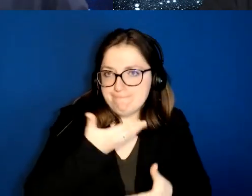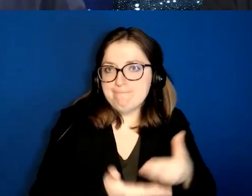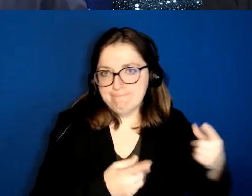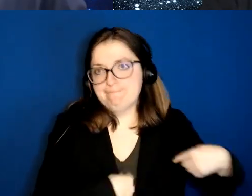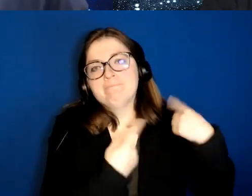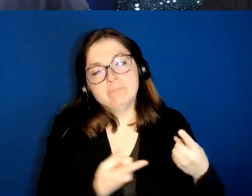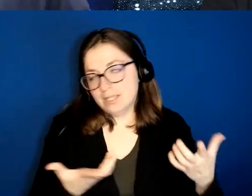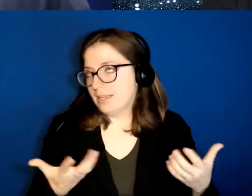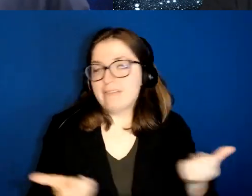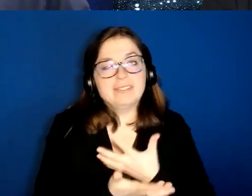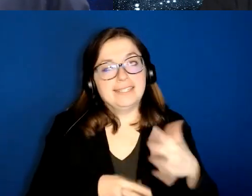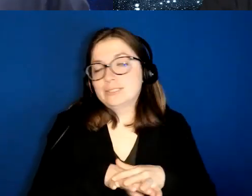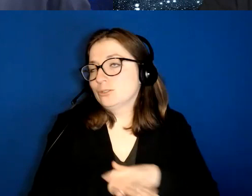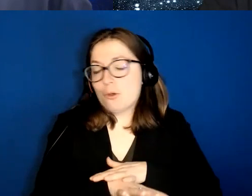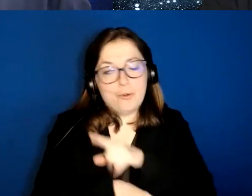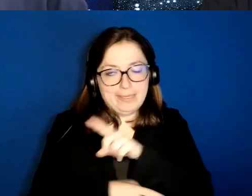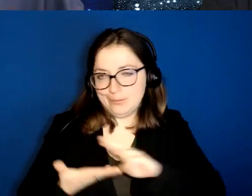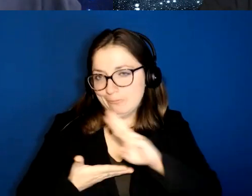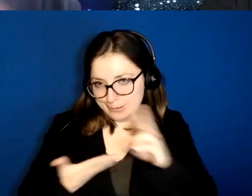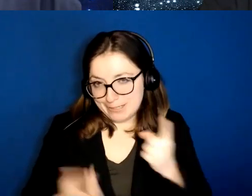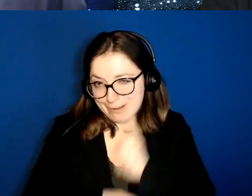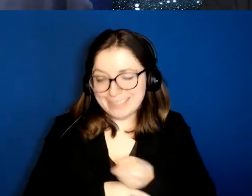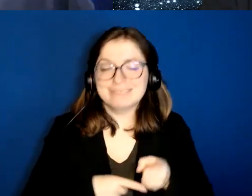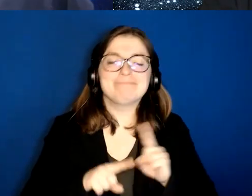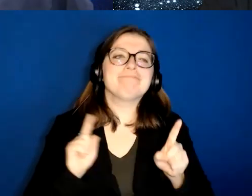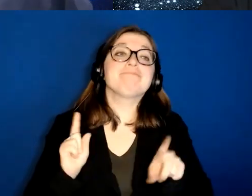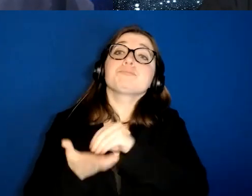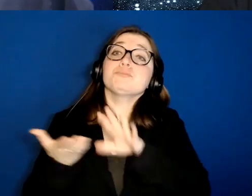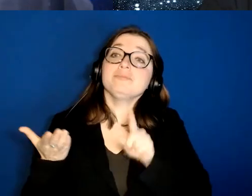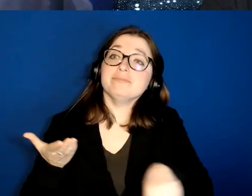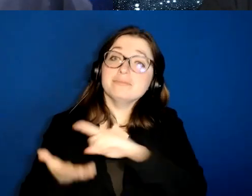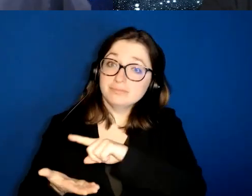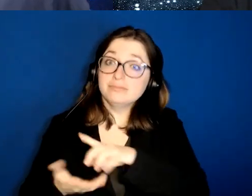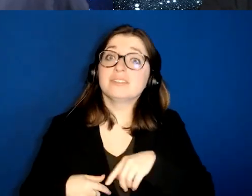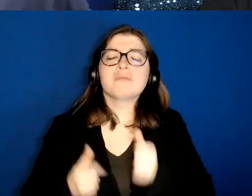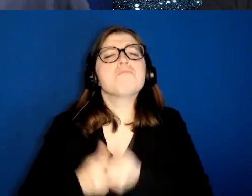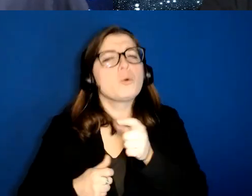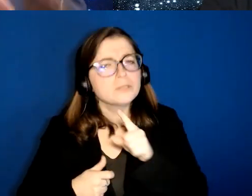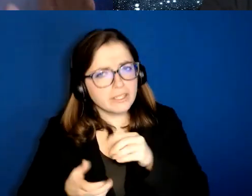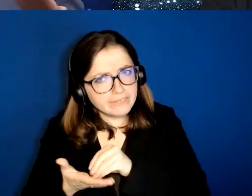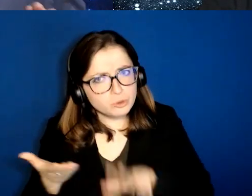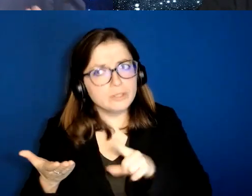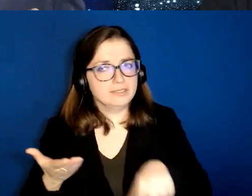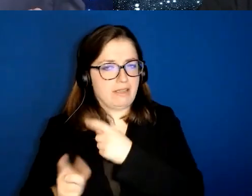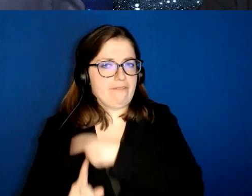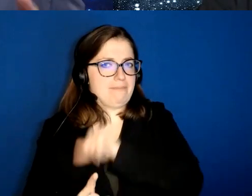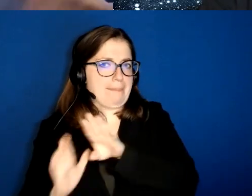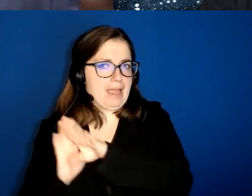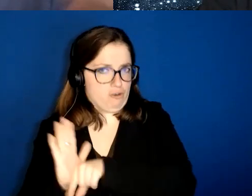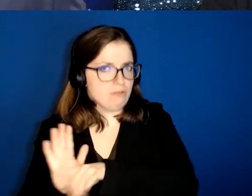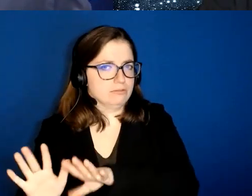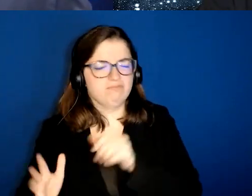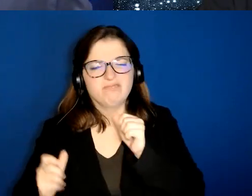things move slowly at the university, but the students, of course, most of the students are from that background, but not all of them. We've